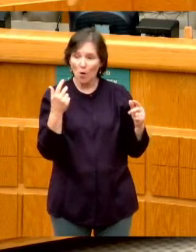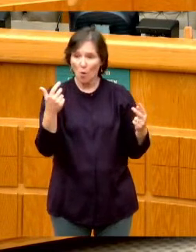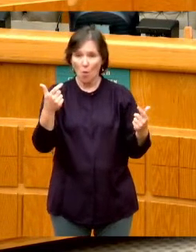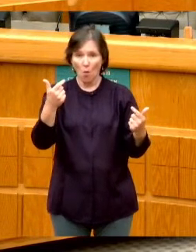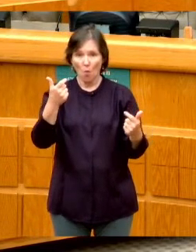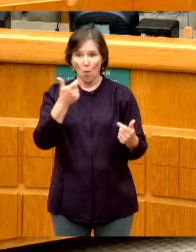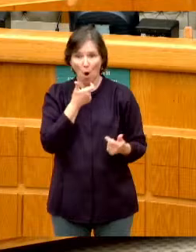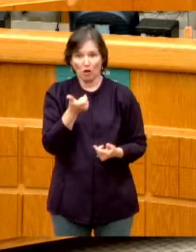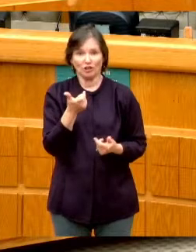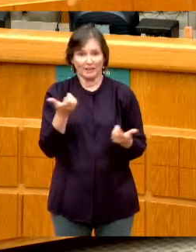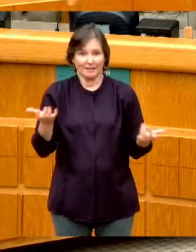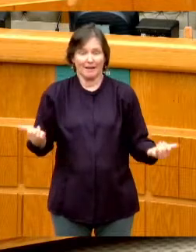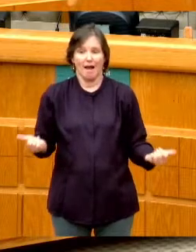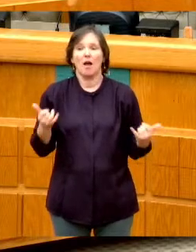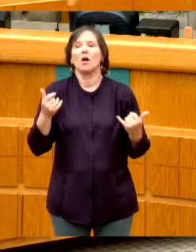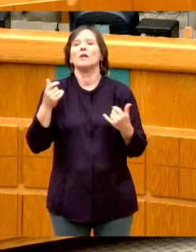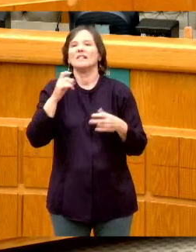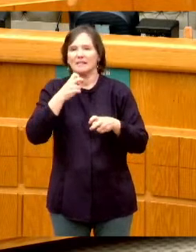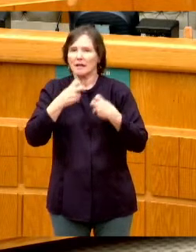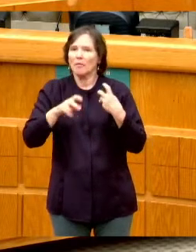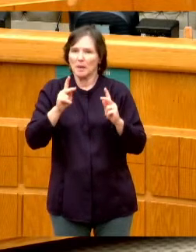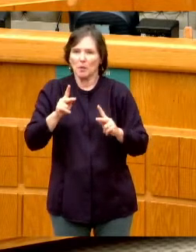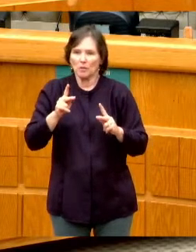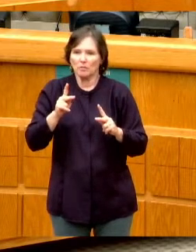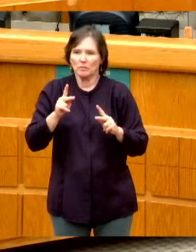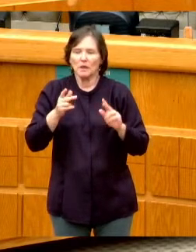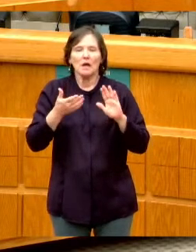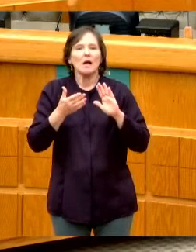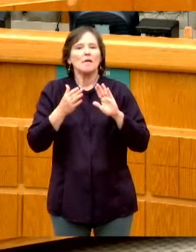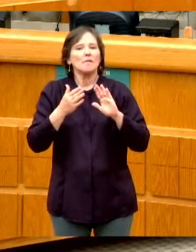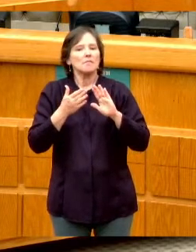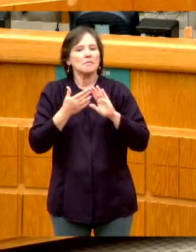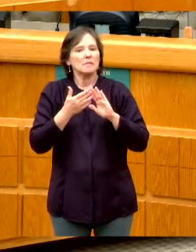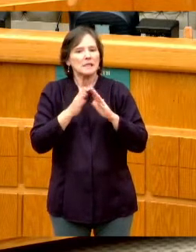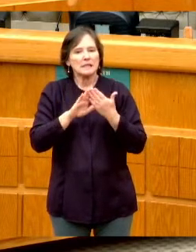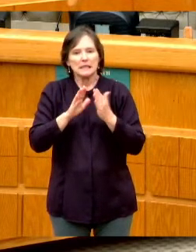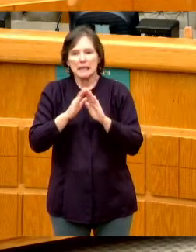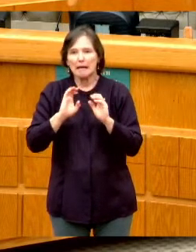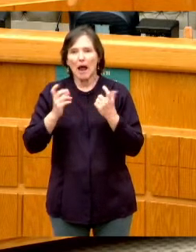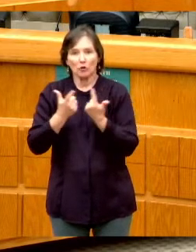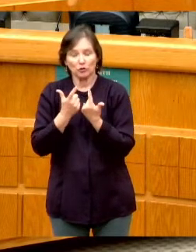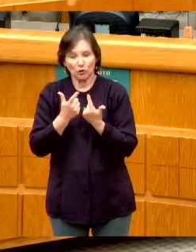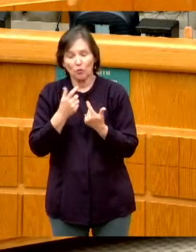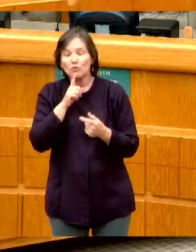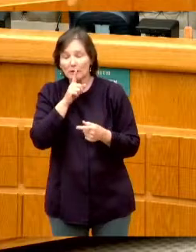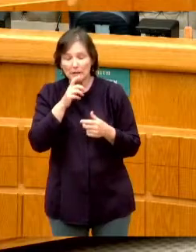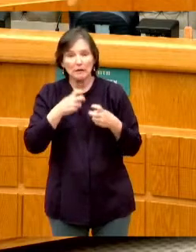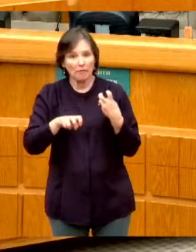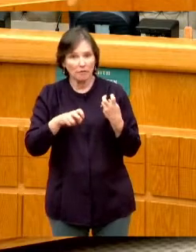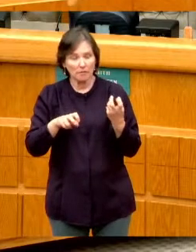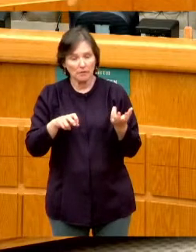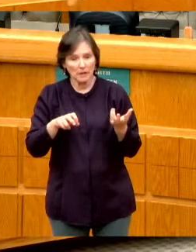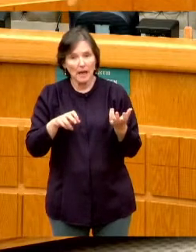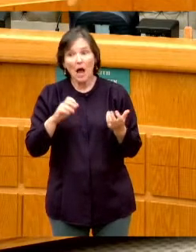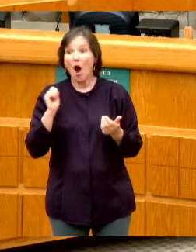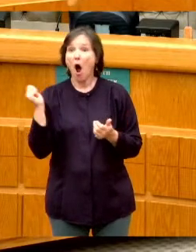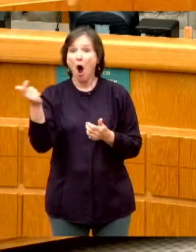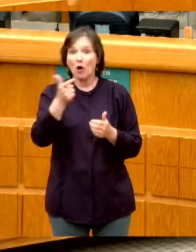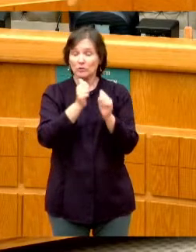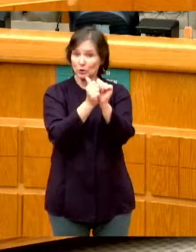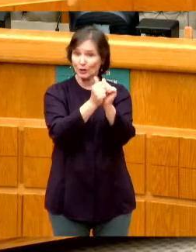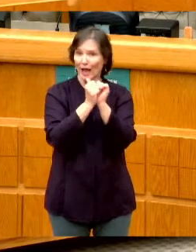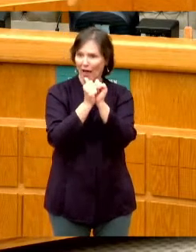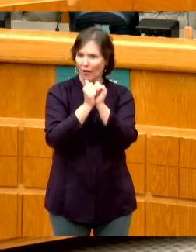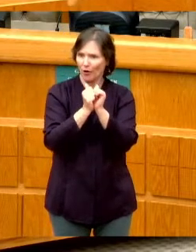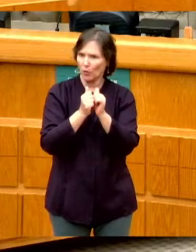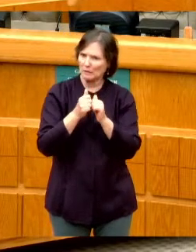is incredibly tough. And we've all suffered this trauma together. It's been painful. It's been palatable